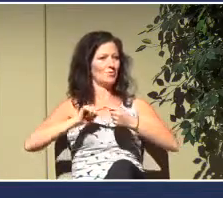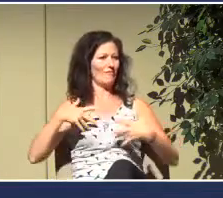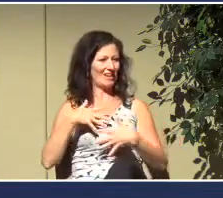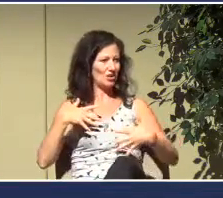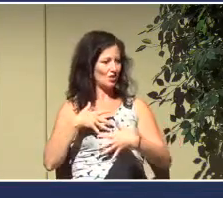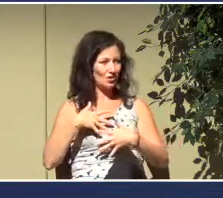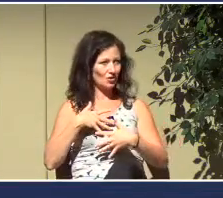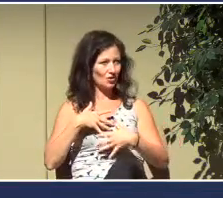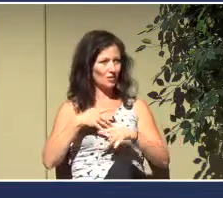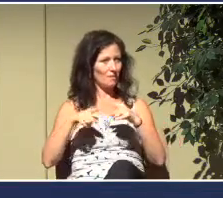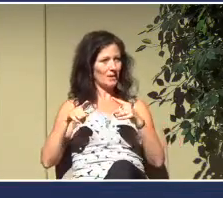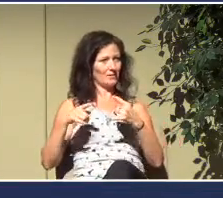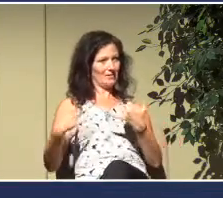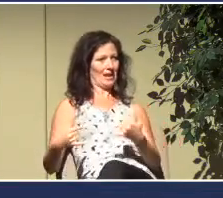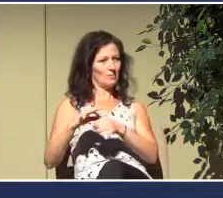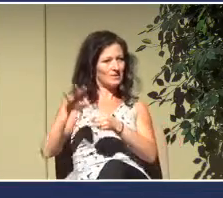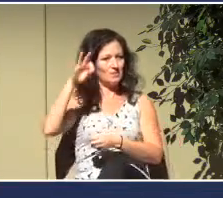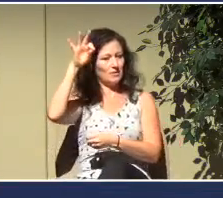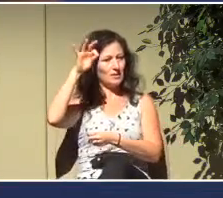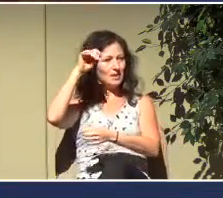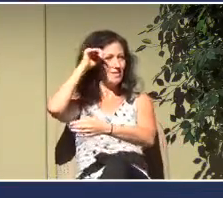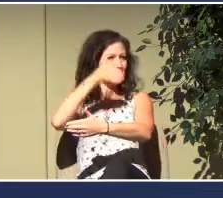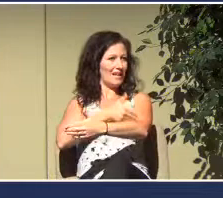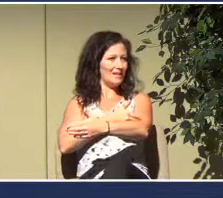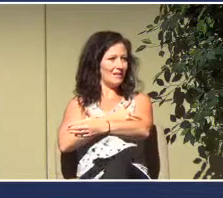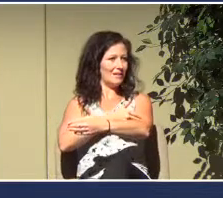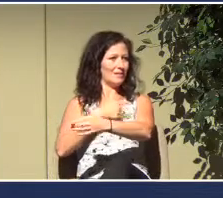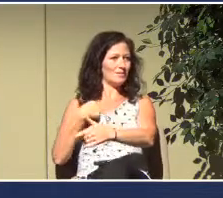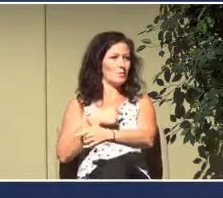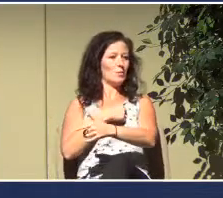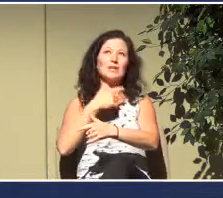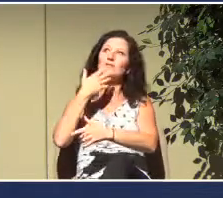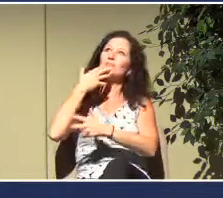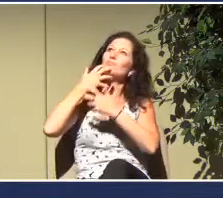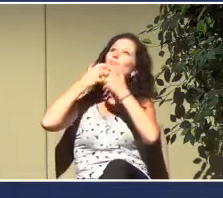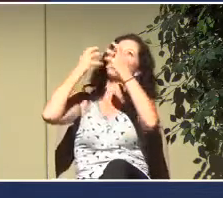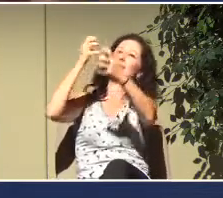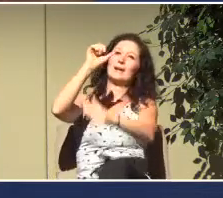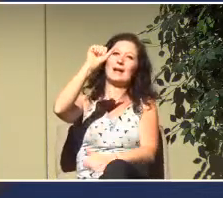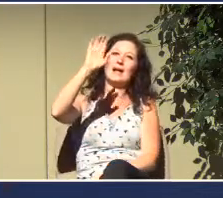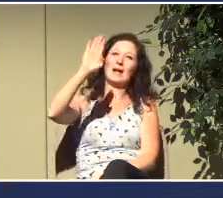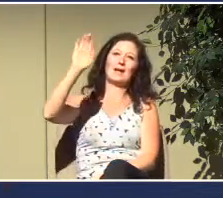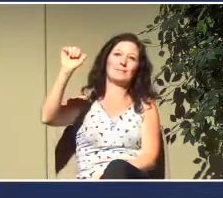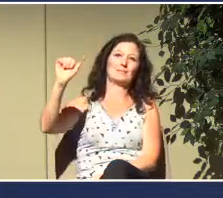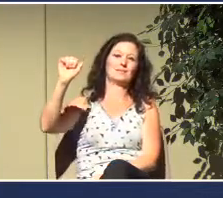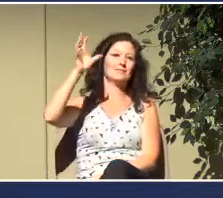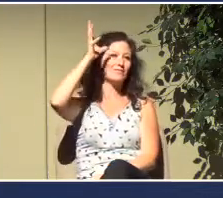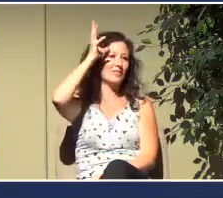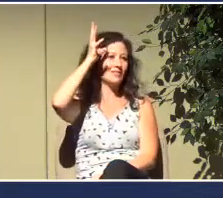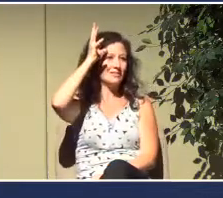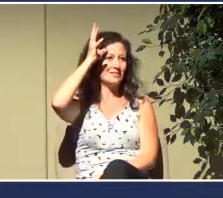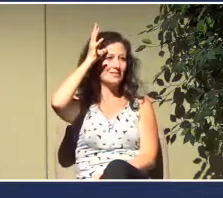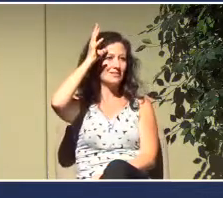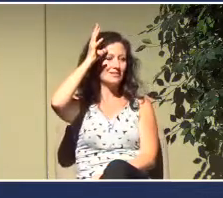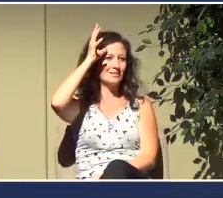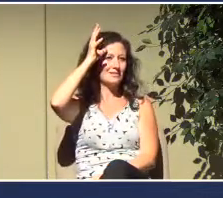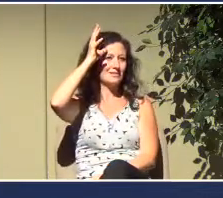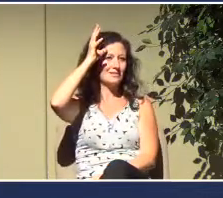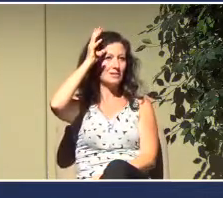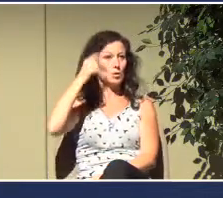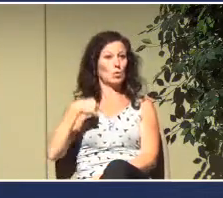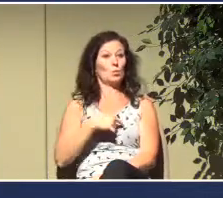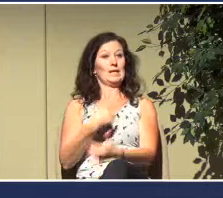of sonship. And by him we cry, Abba, Father. And the Spirit himself testifies with our spirit that we are